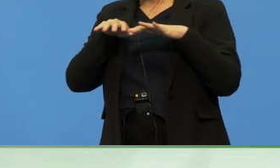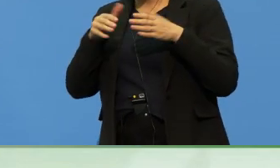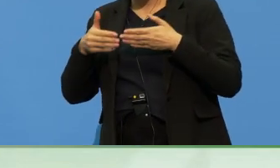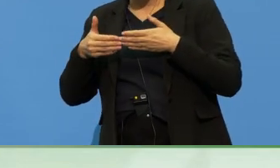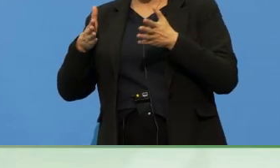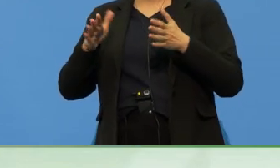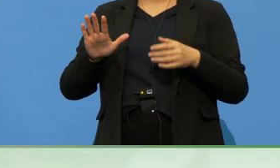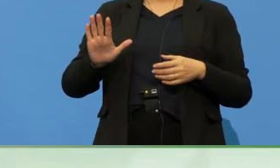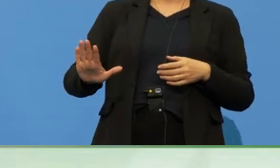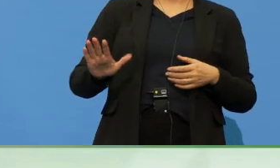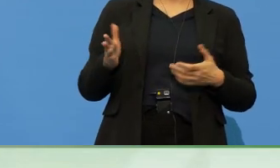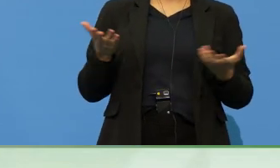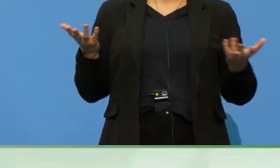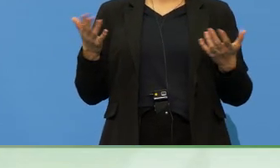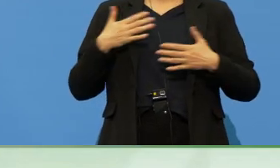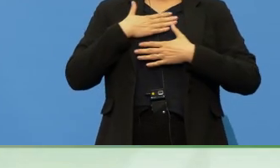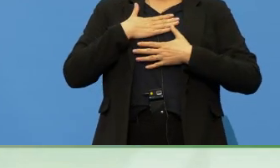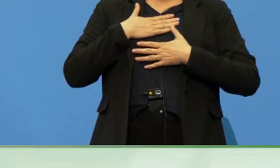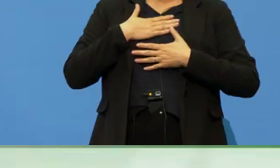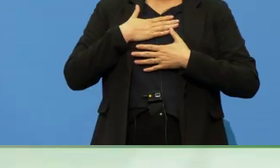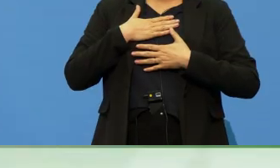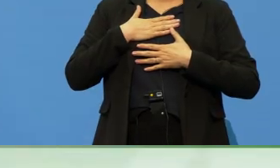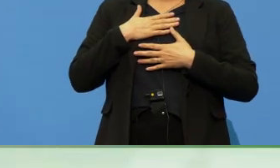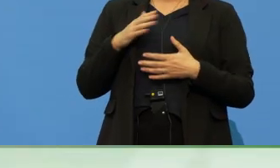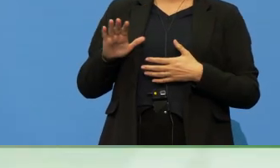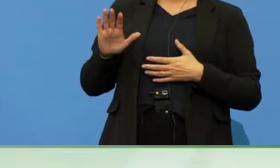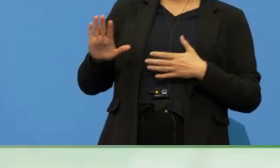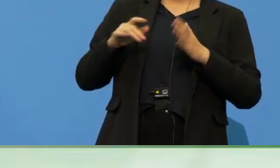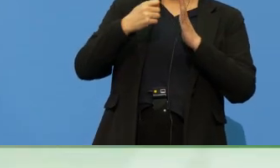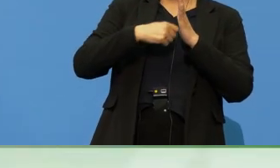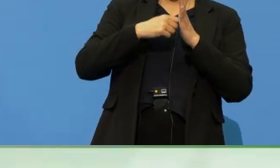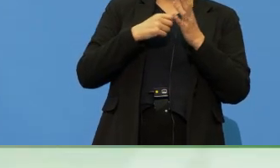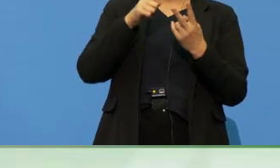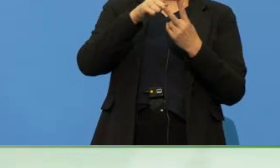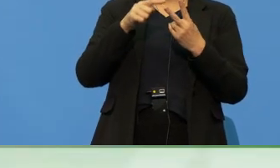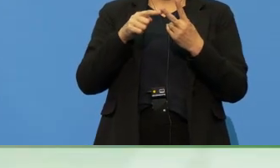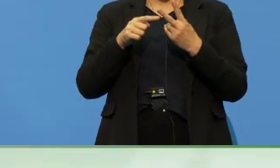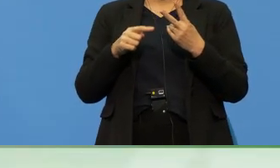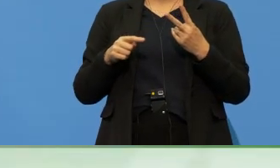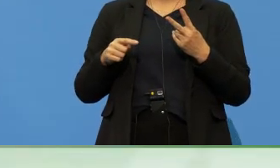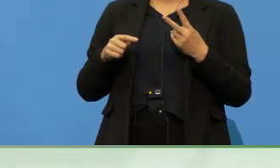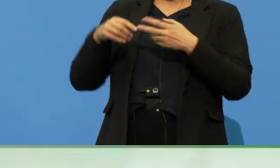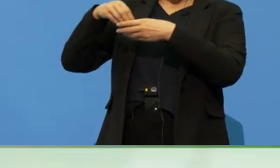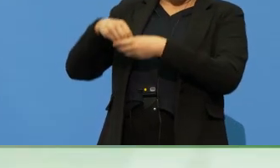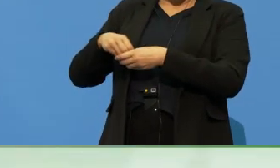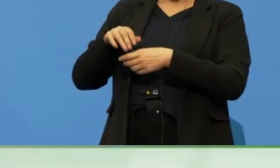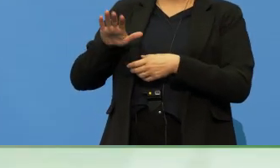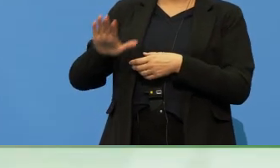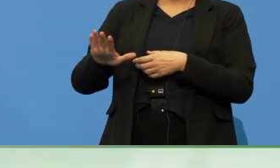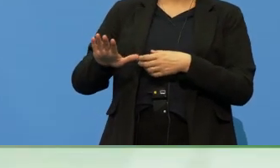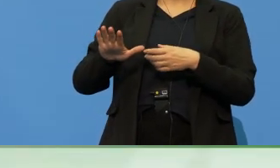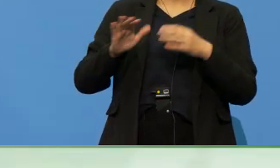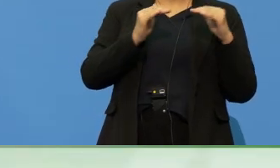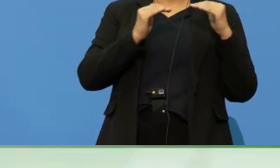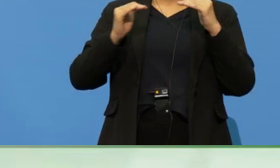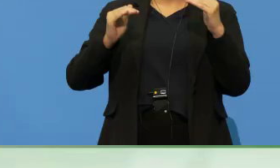I think also the 2 projects that you are sort of working with universal design on very different scales. So I'm